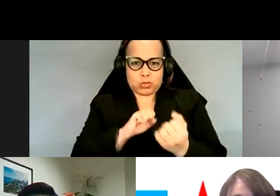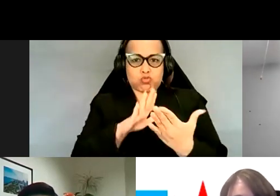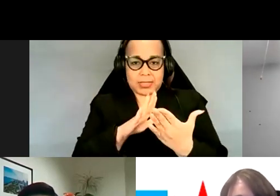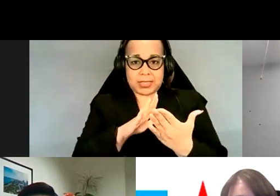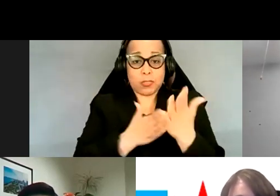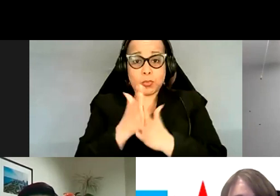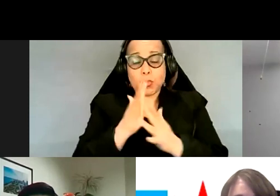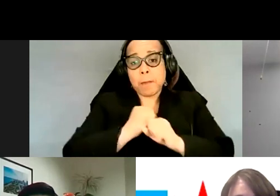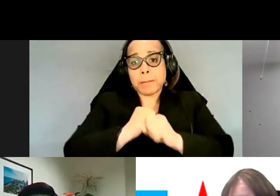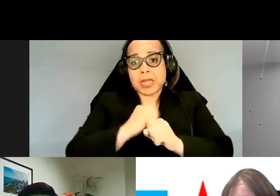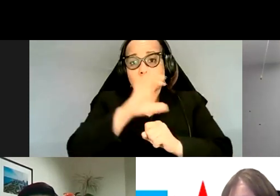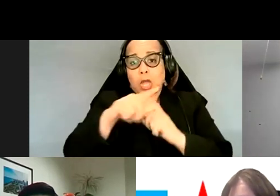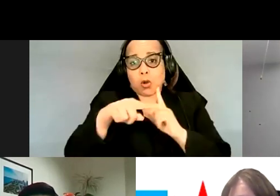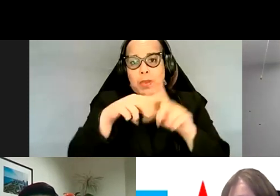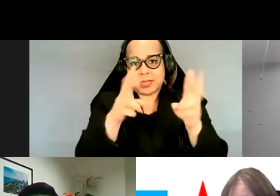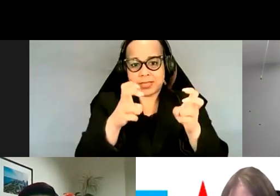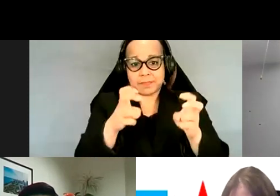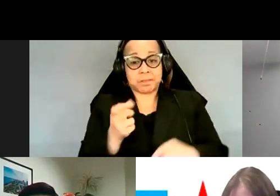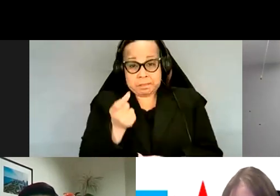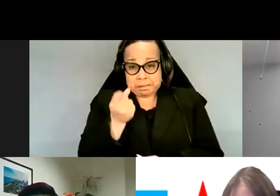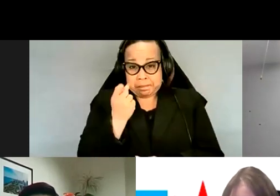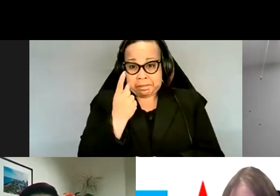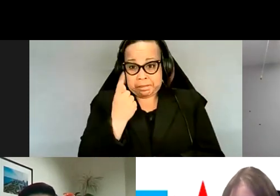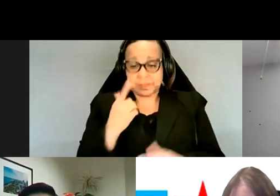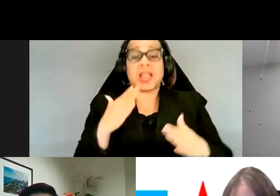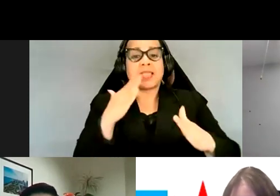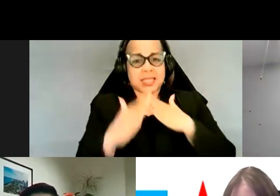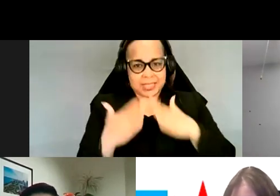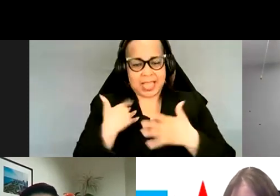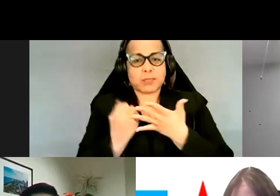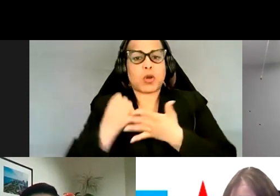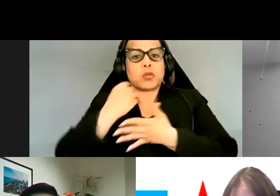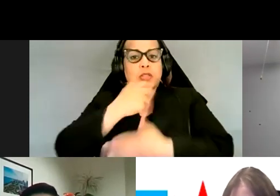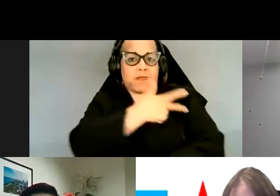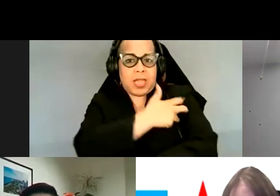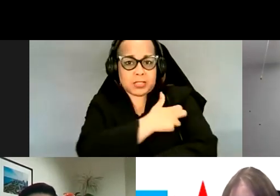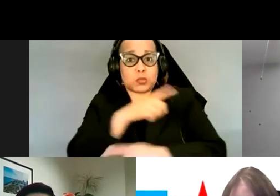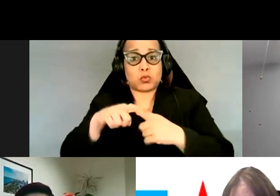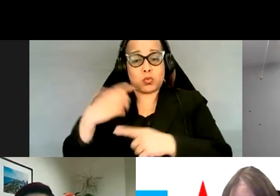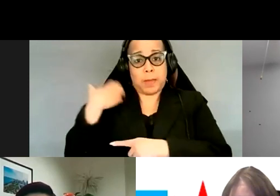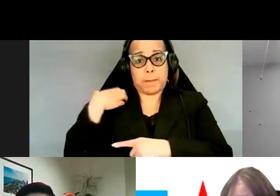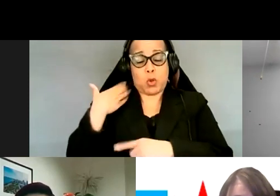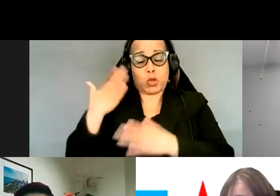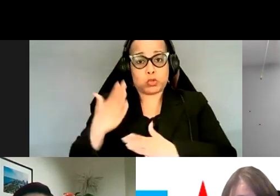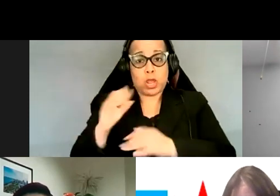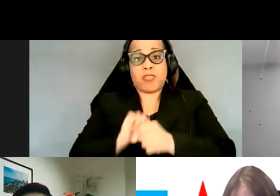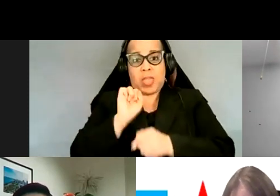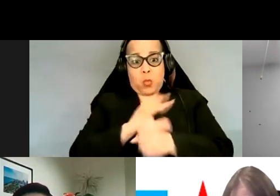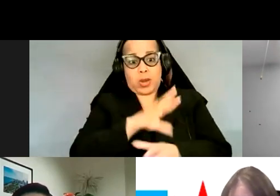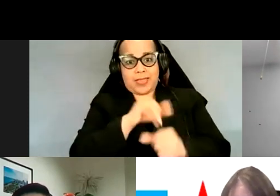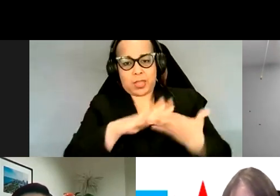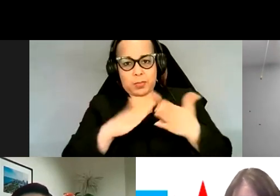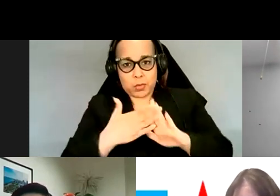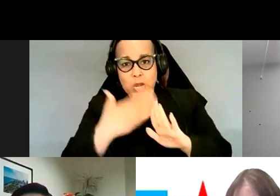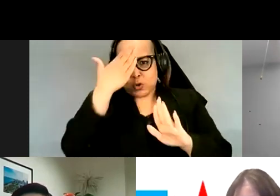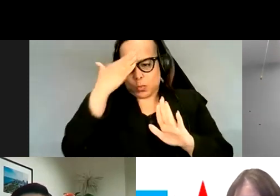through Protect Chicago Plus. That being said, the city has prioritized vaccine to employers that work within those communities, knowing that there's a